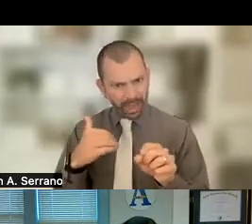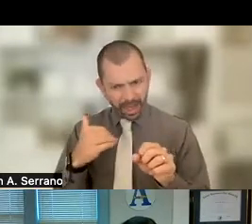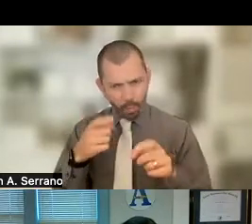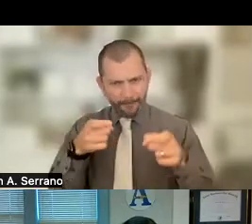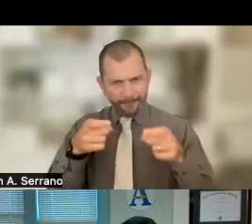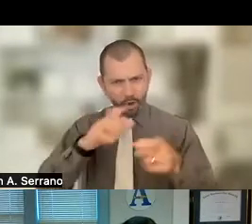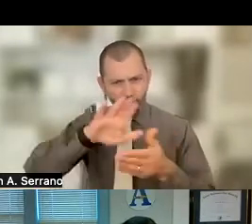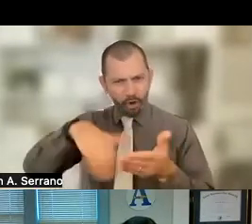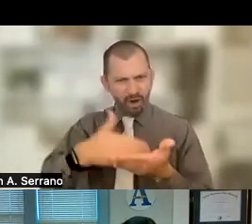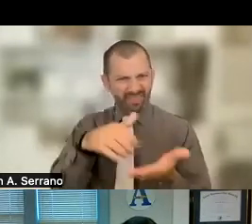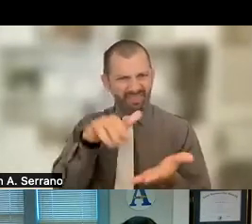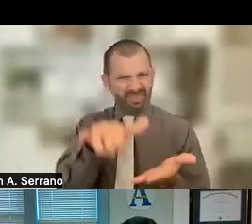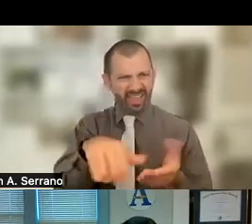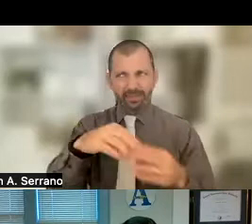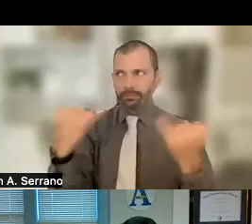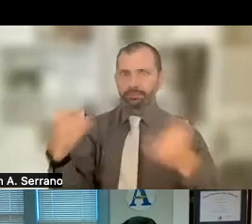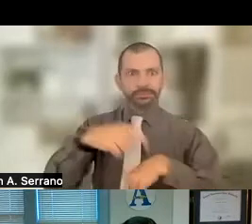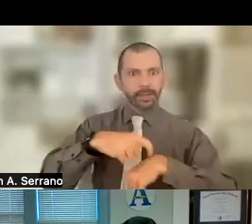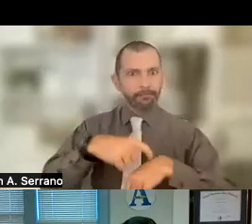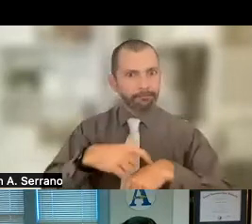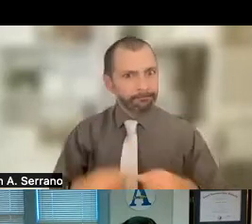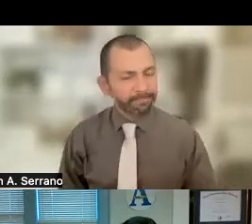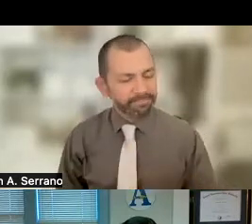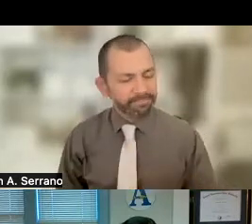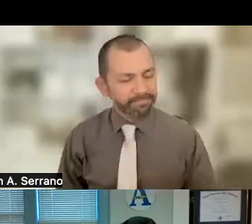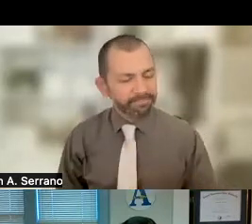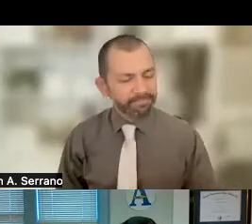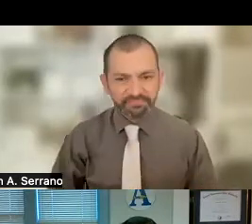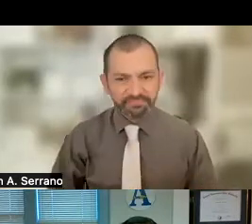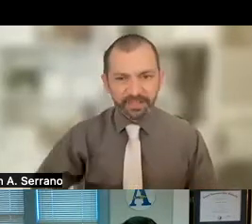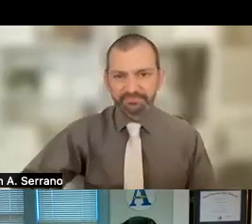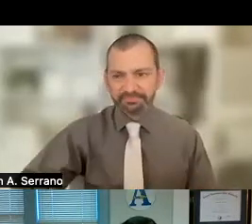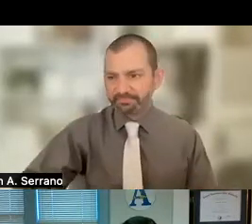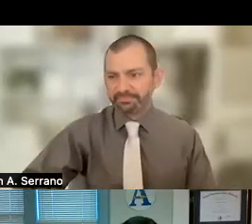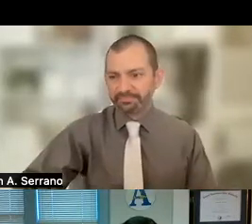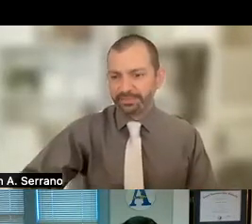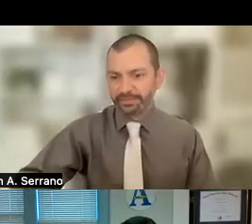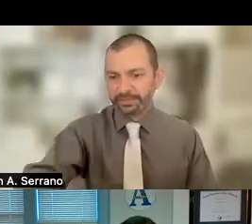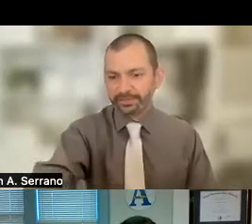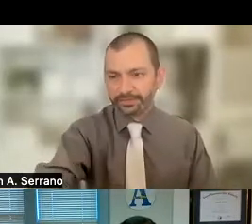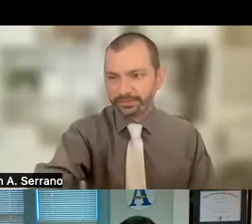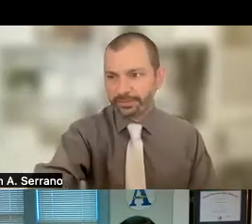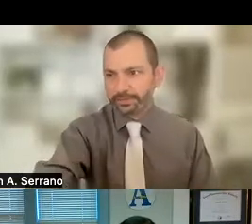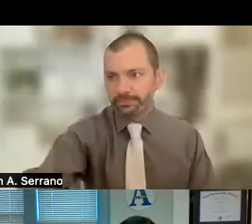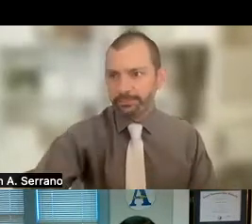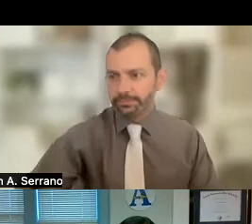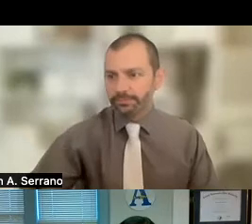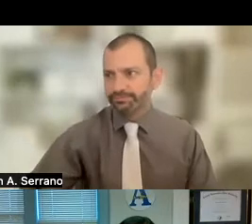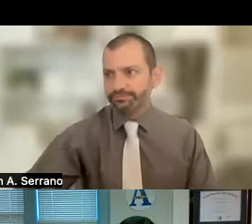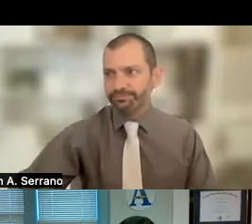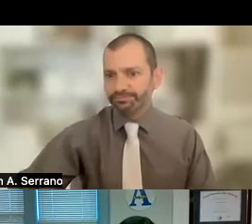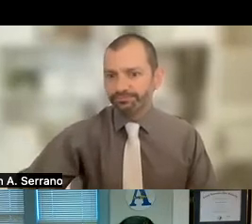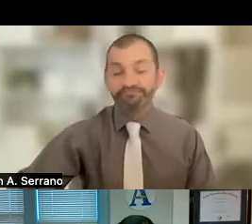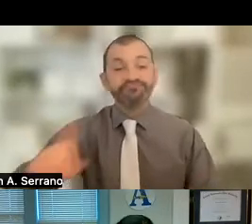towards serving students, and our administrators are working towards that. But it's hard to balance all of these at the same time.